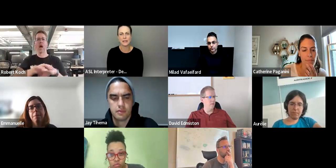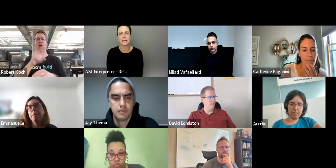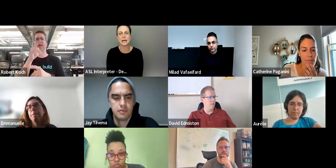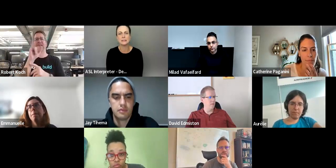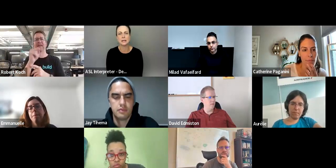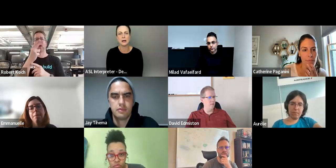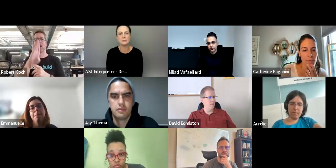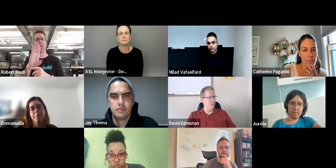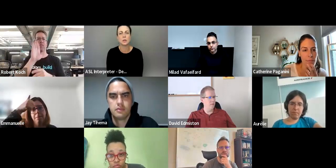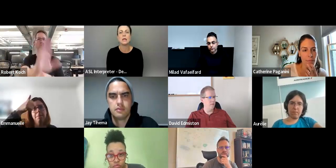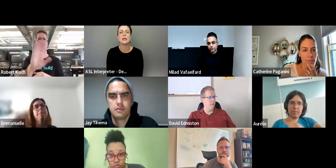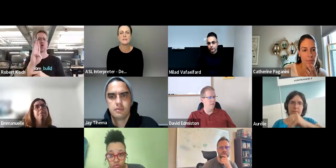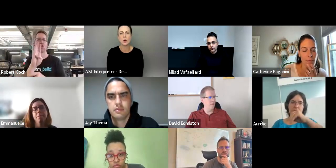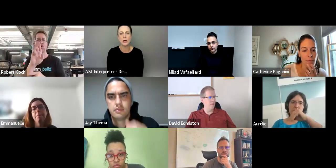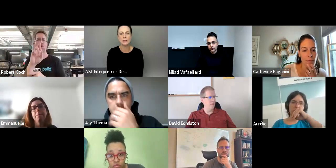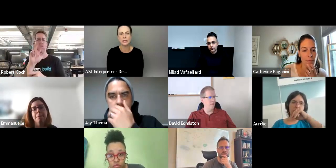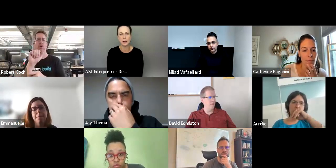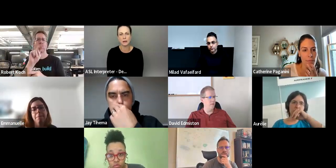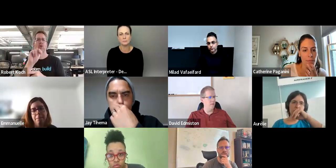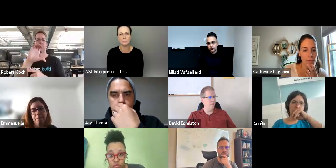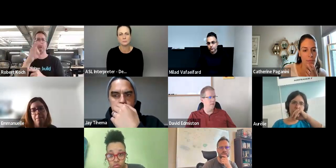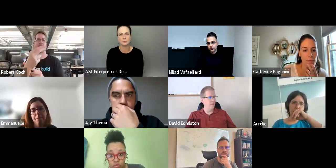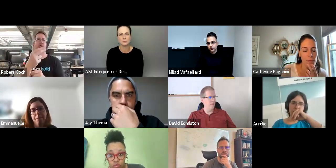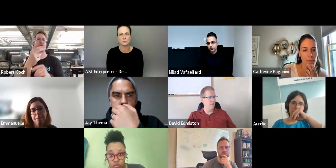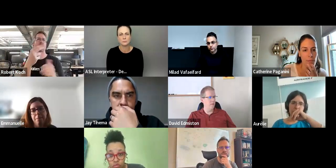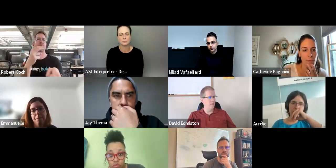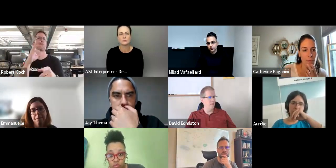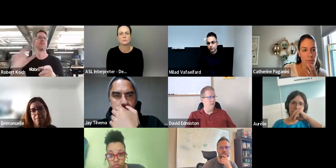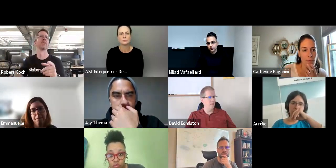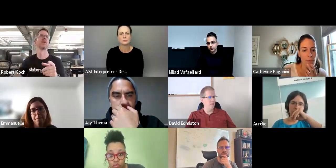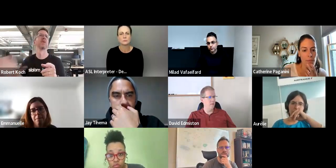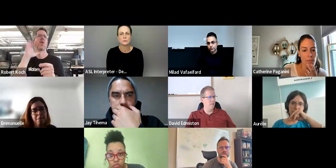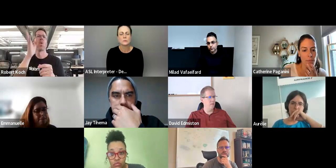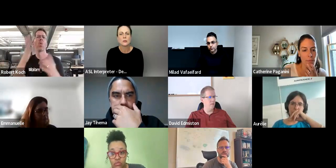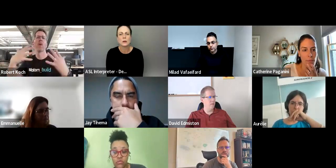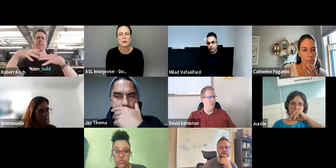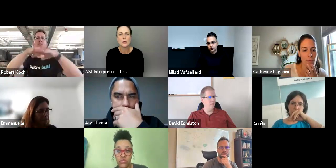Okay, thanks. And if you're on GitHub,